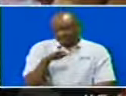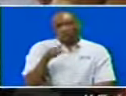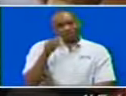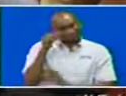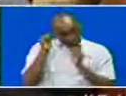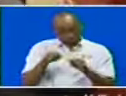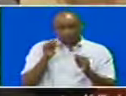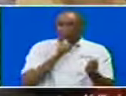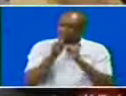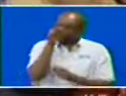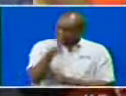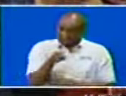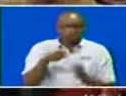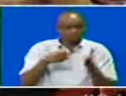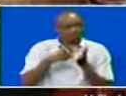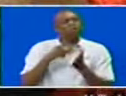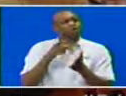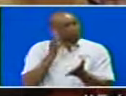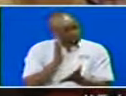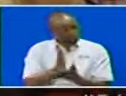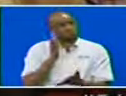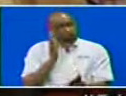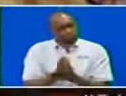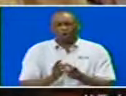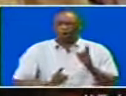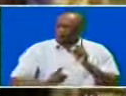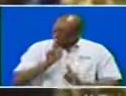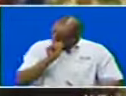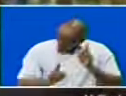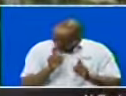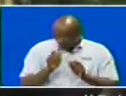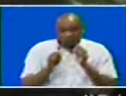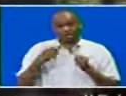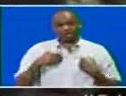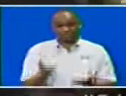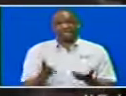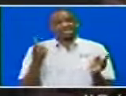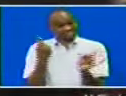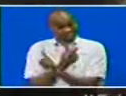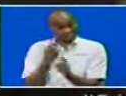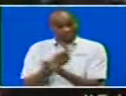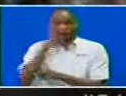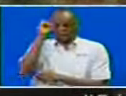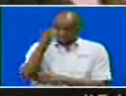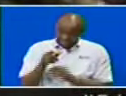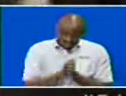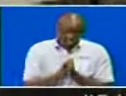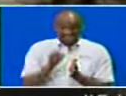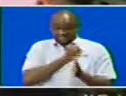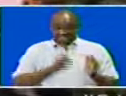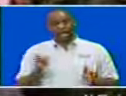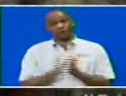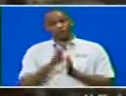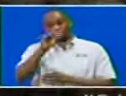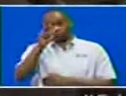political contest proving to become ever so competitive by the day. The other elections for members of parliament, senators and